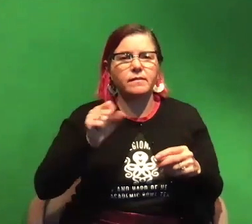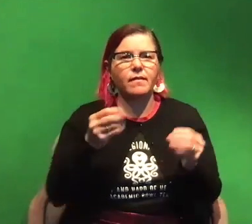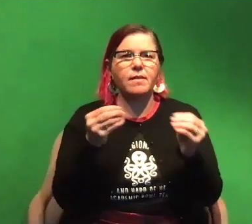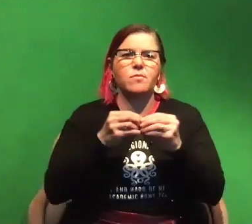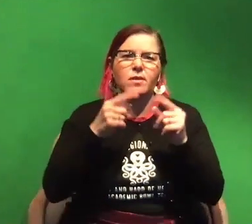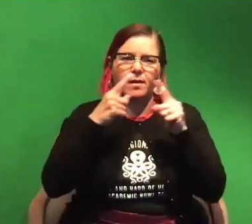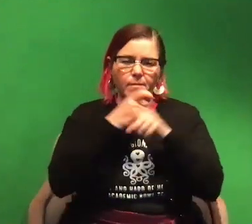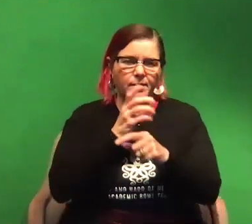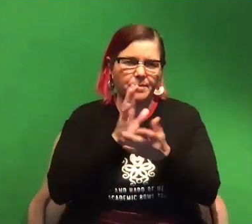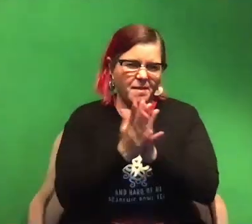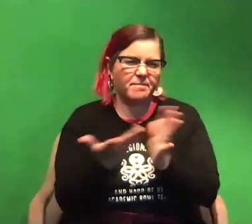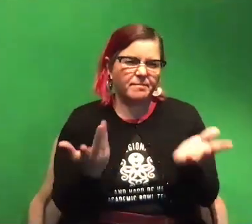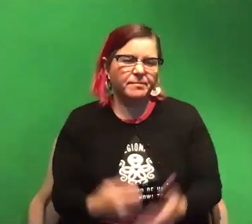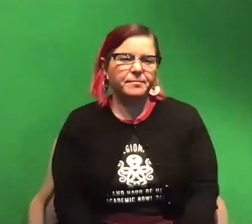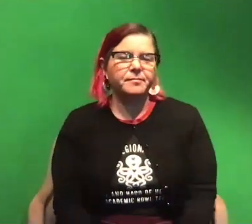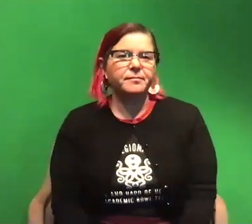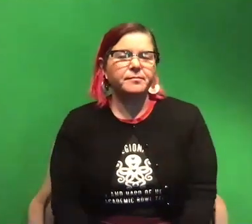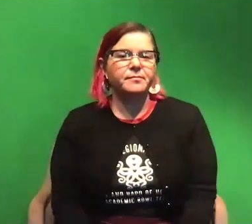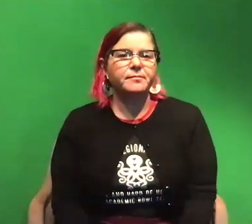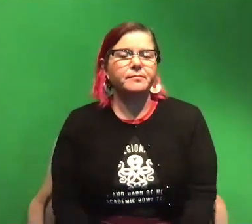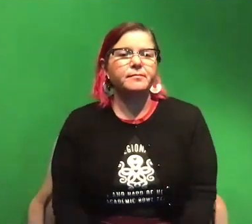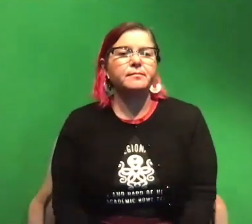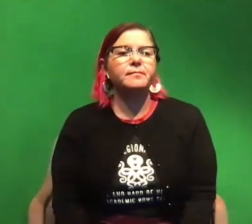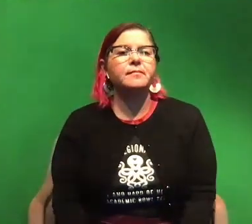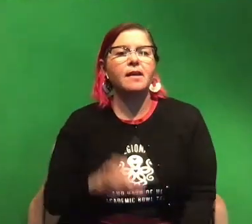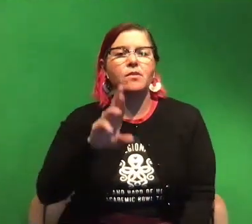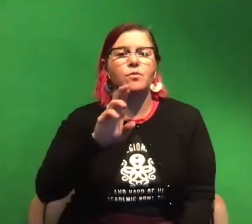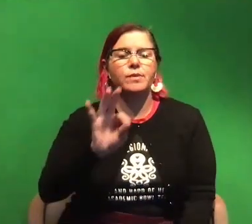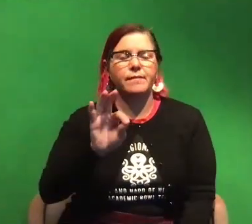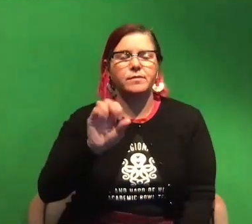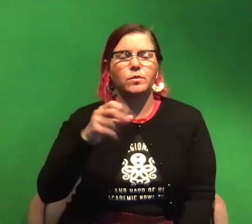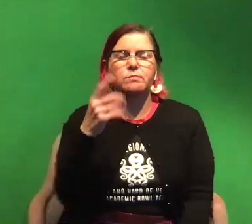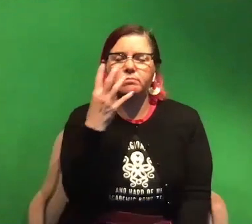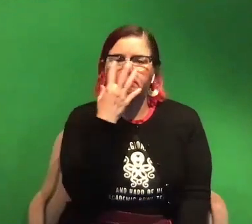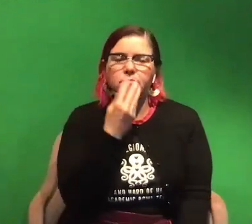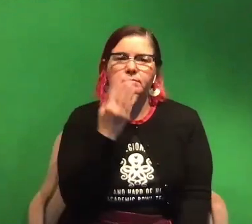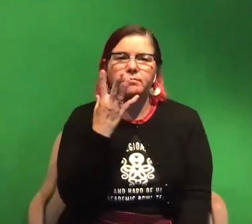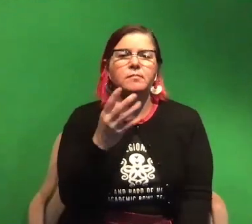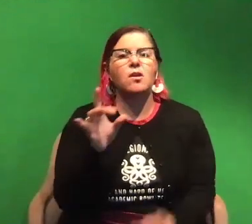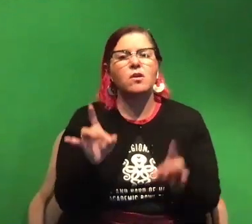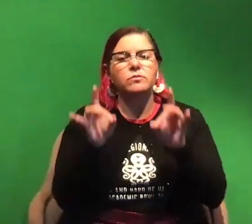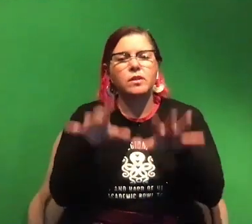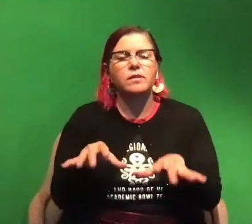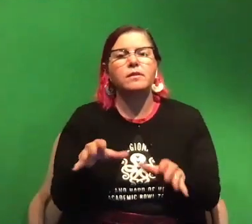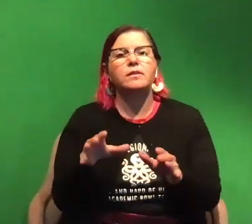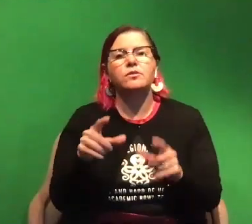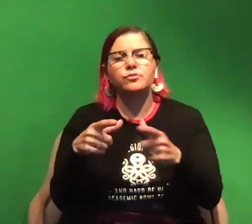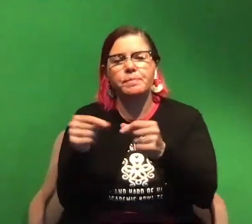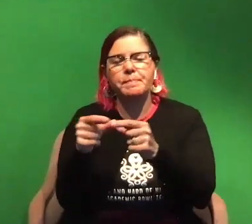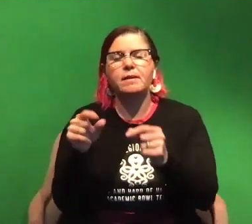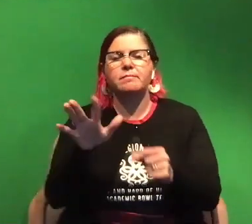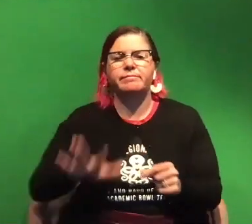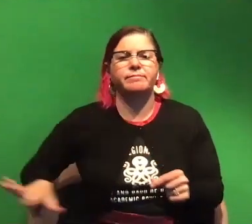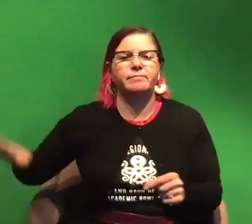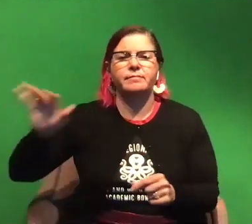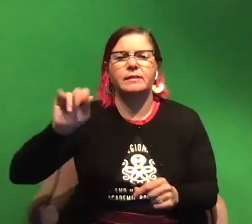get. And even like there's a reef squid that's gorgeous in Australia and Japan and all through the